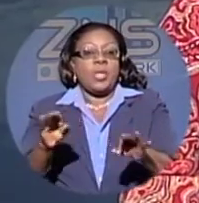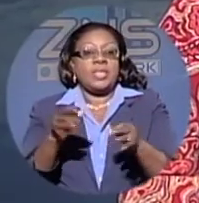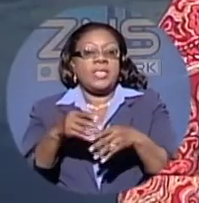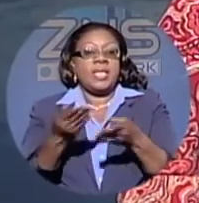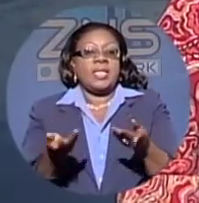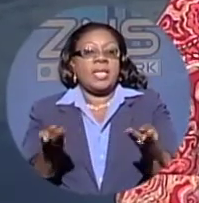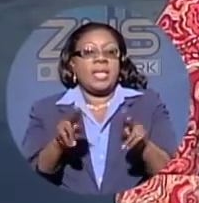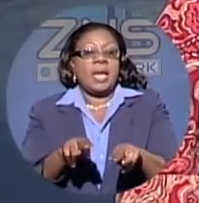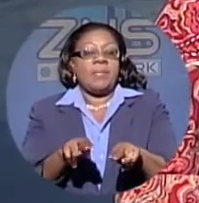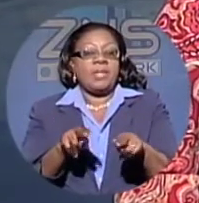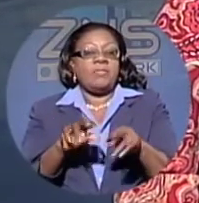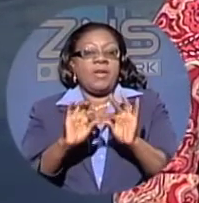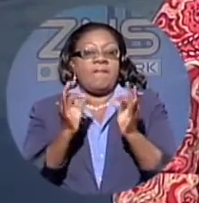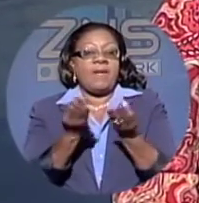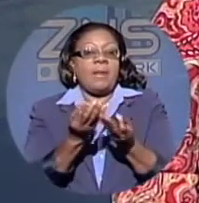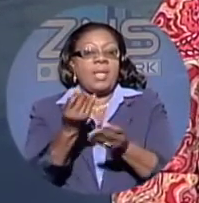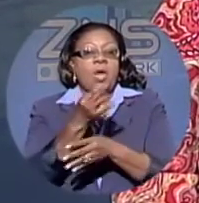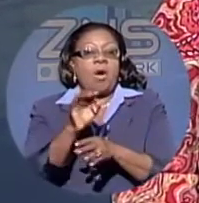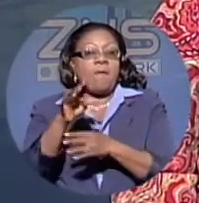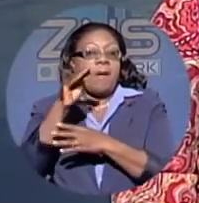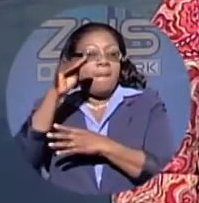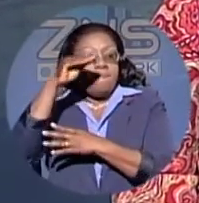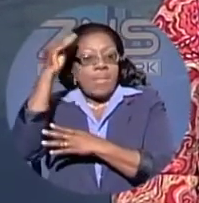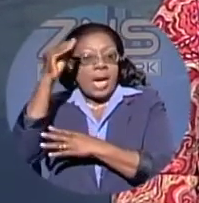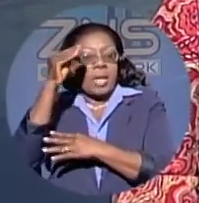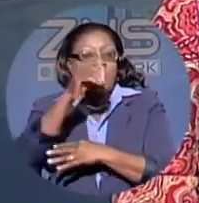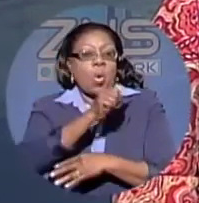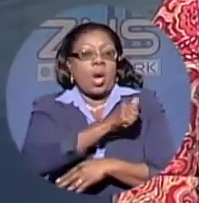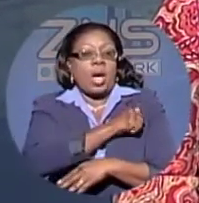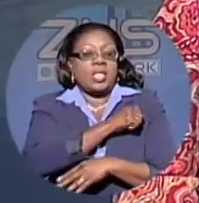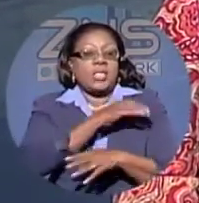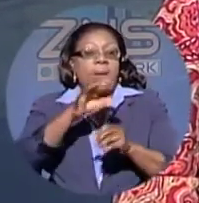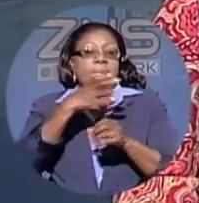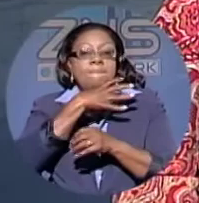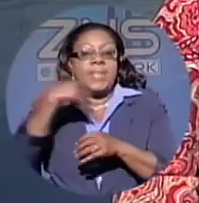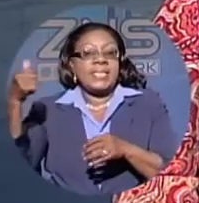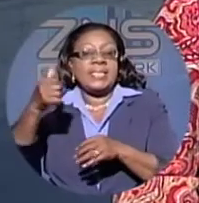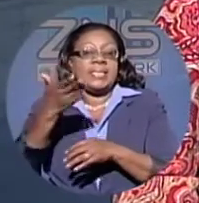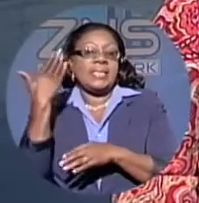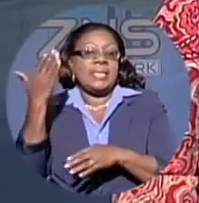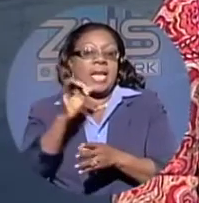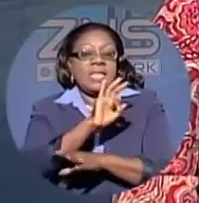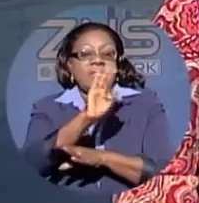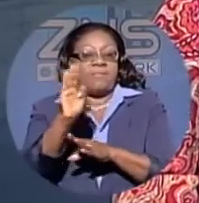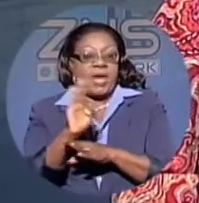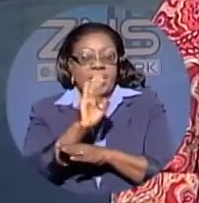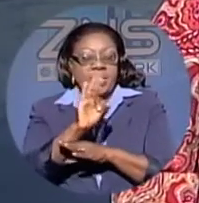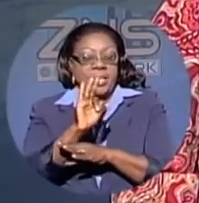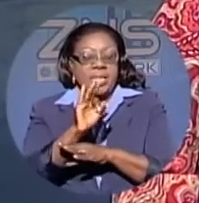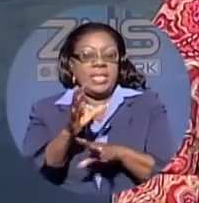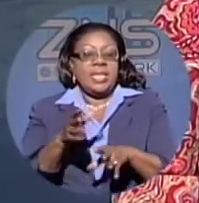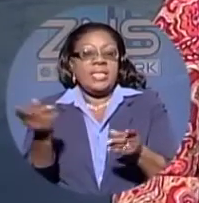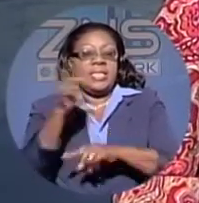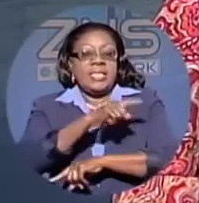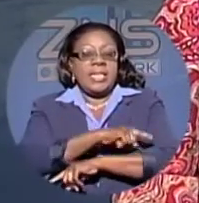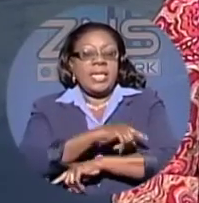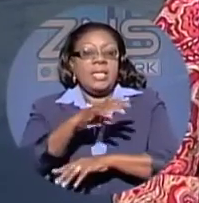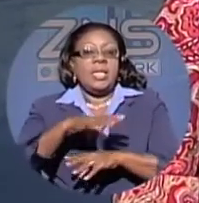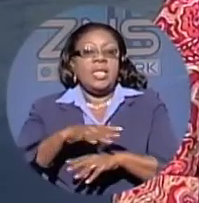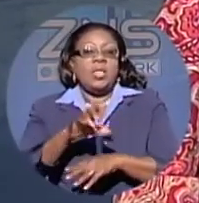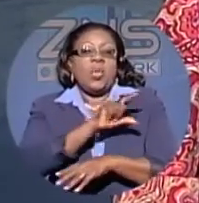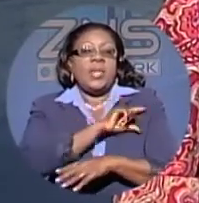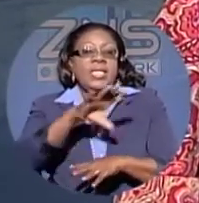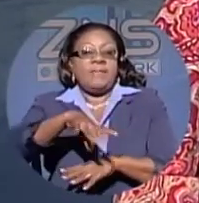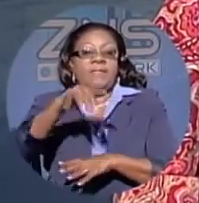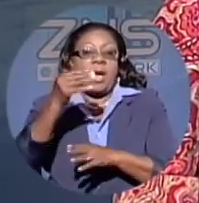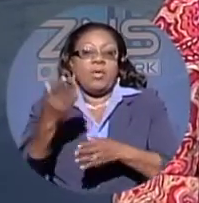becoming reality for the family of an 11-year-old boy missing since last Friday. Today, police discovered the body of the young boy they